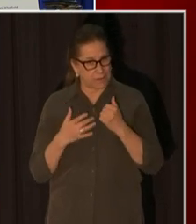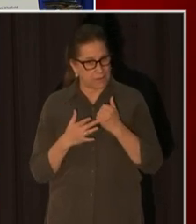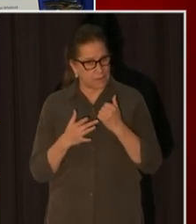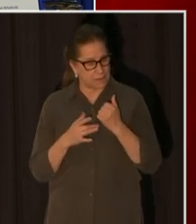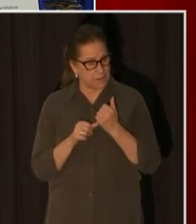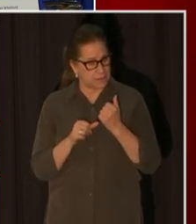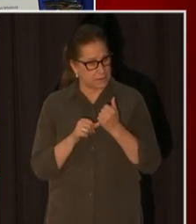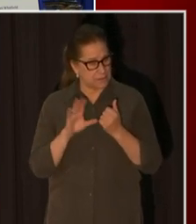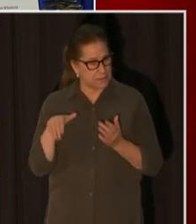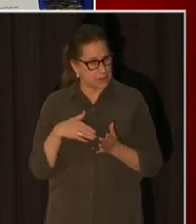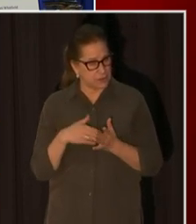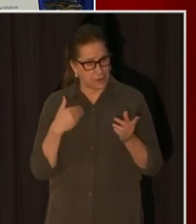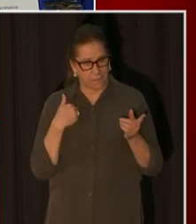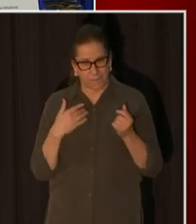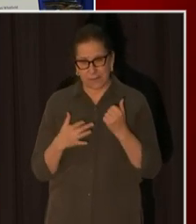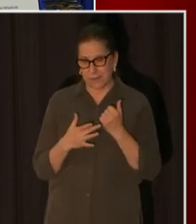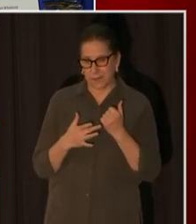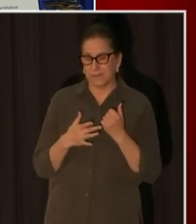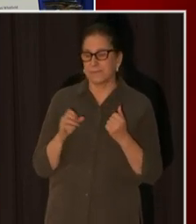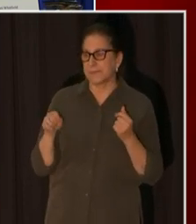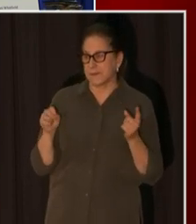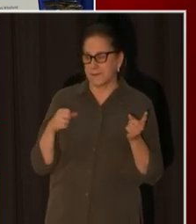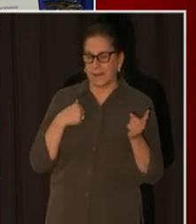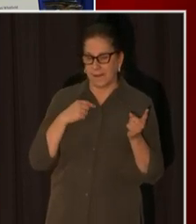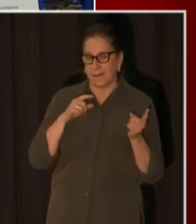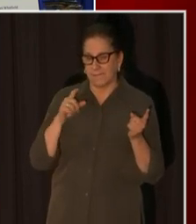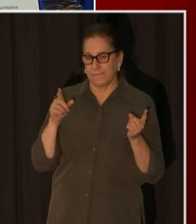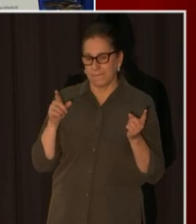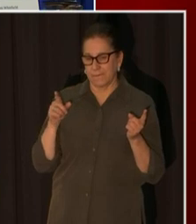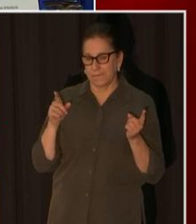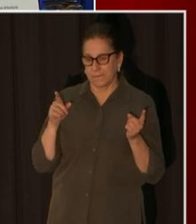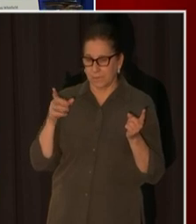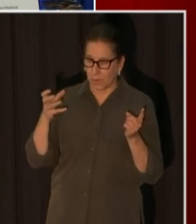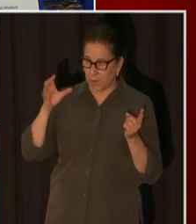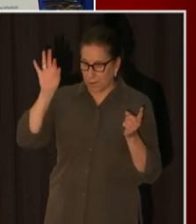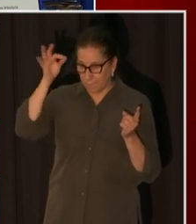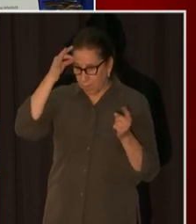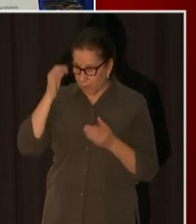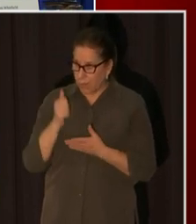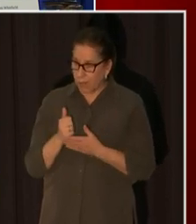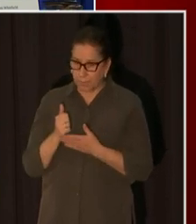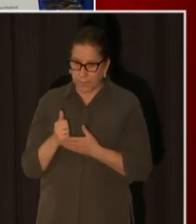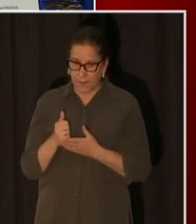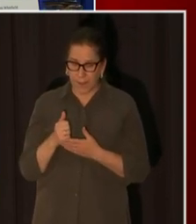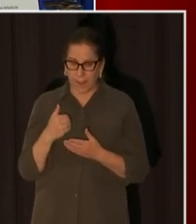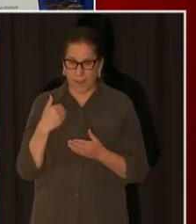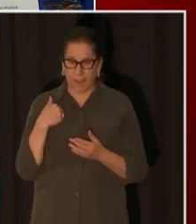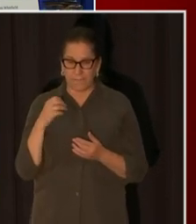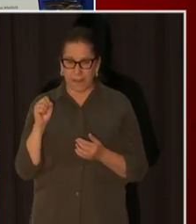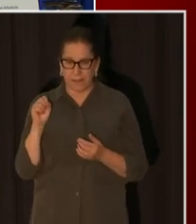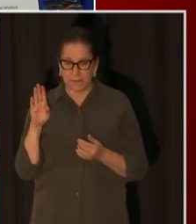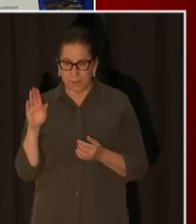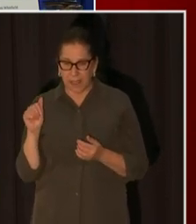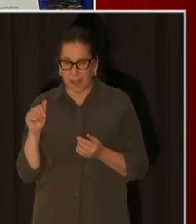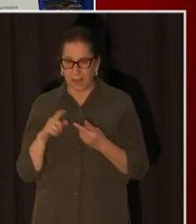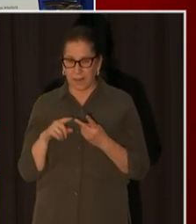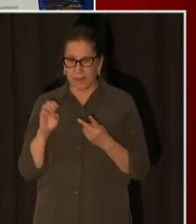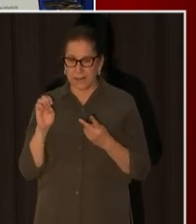the minute or the time wherein it lapsed but the final kick out eventually told